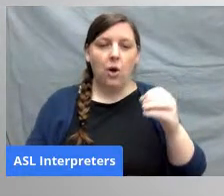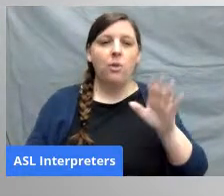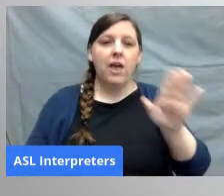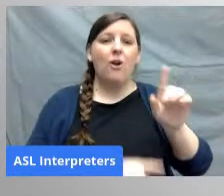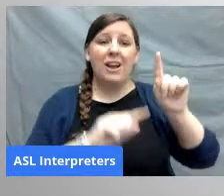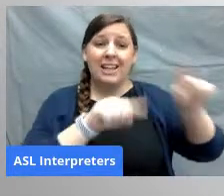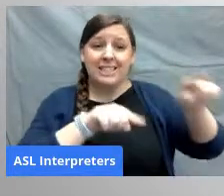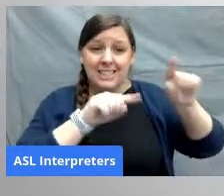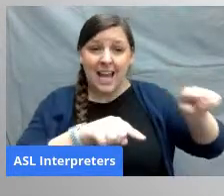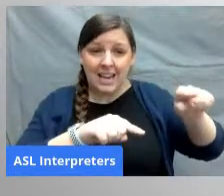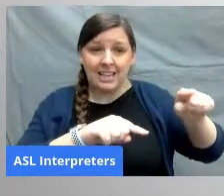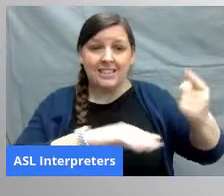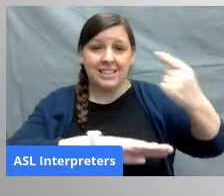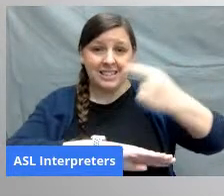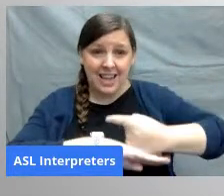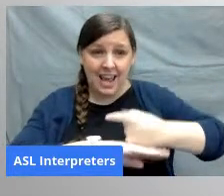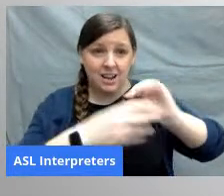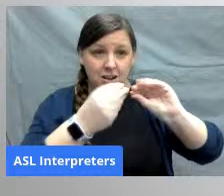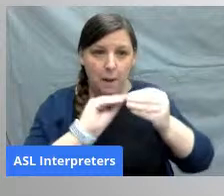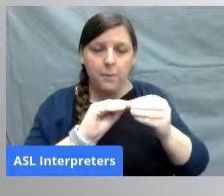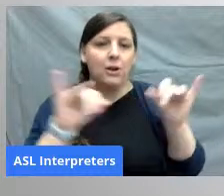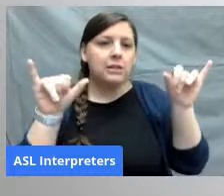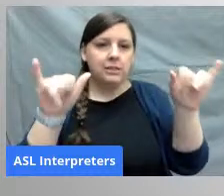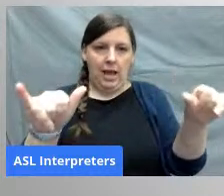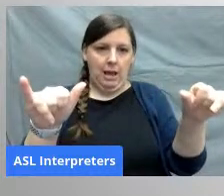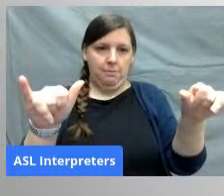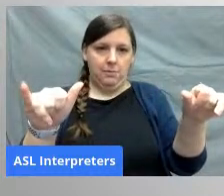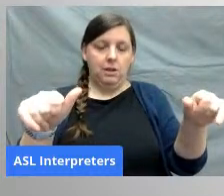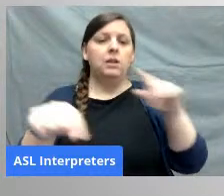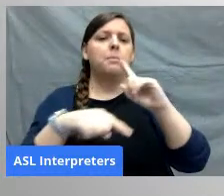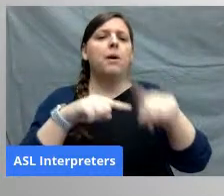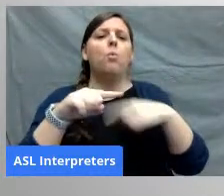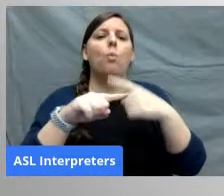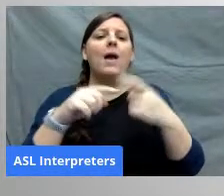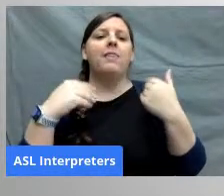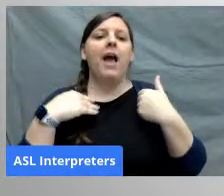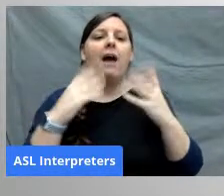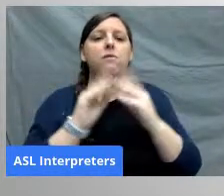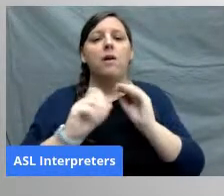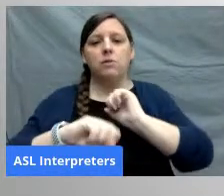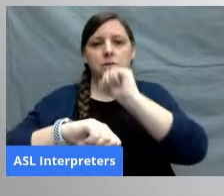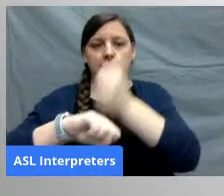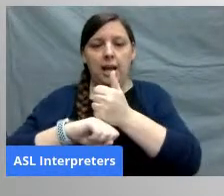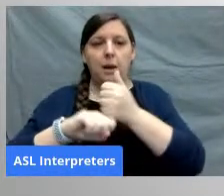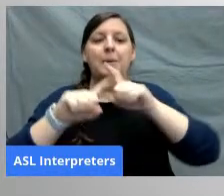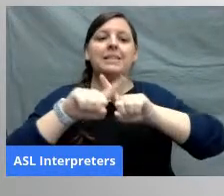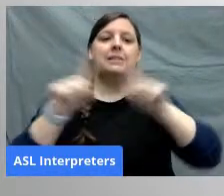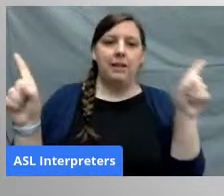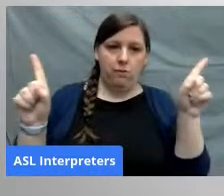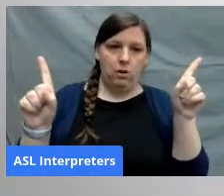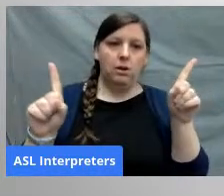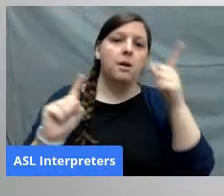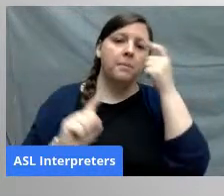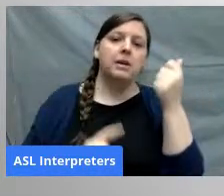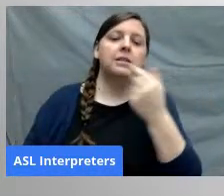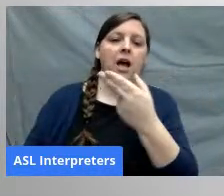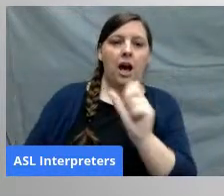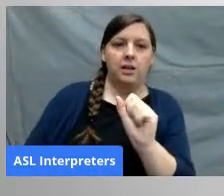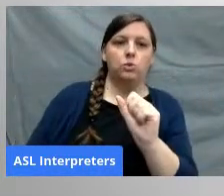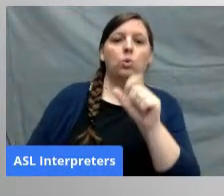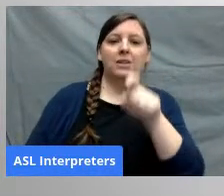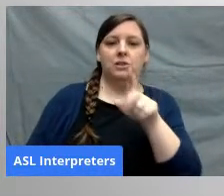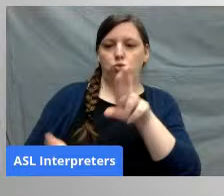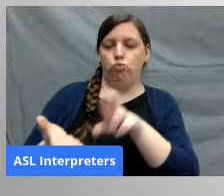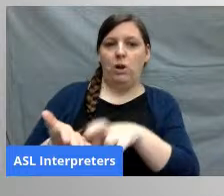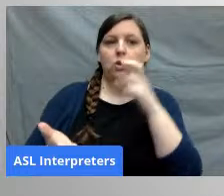just when they have their conferences has to be different because of registration for high school. And why it's